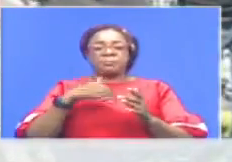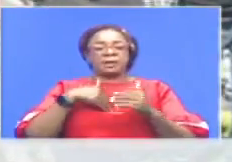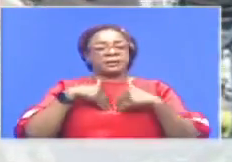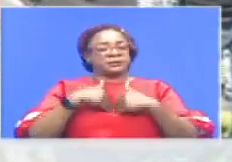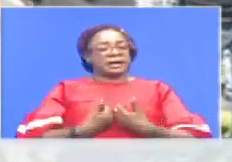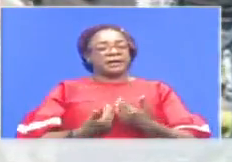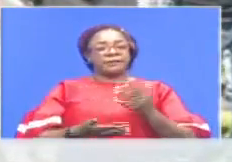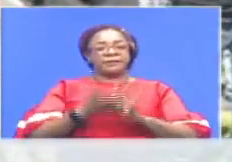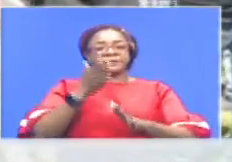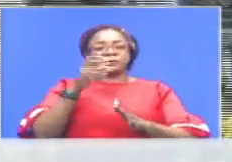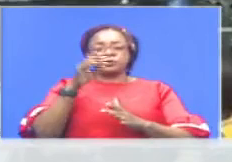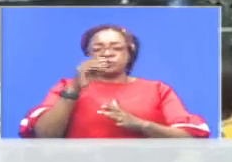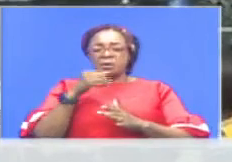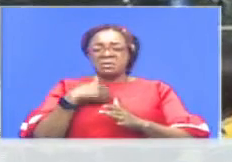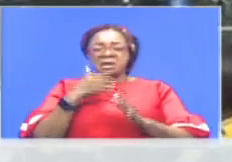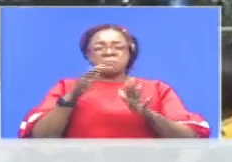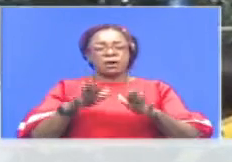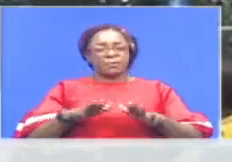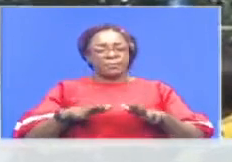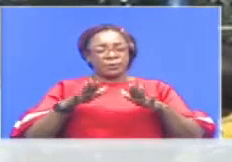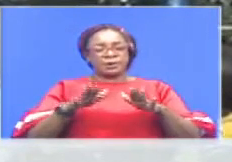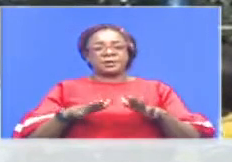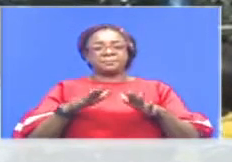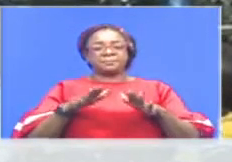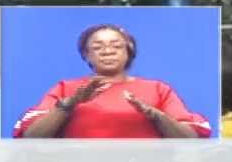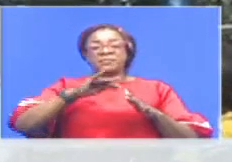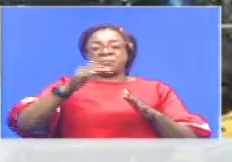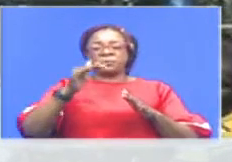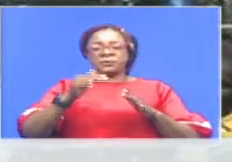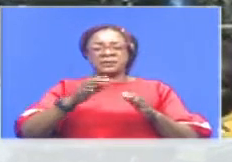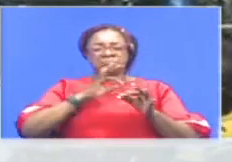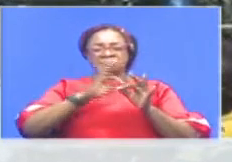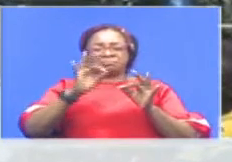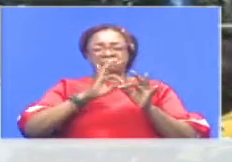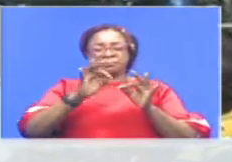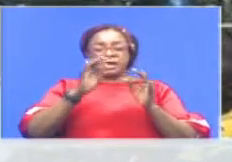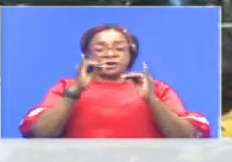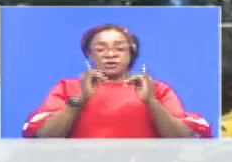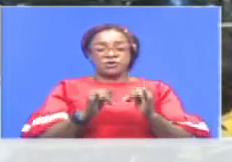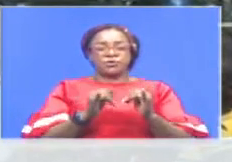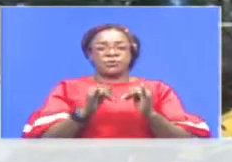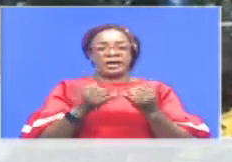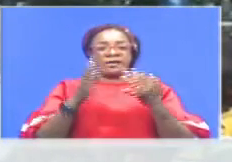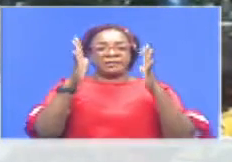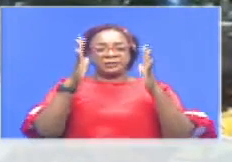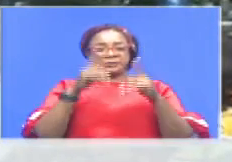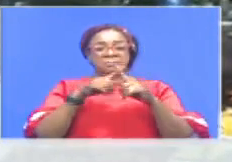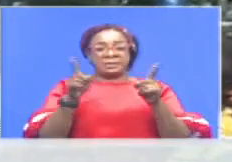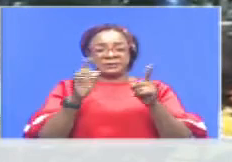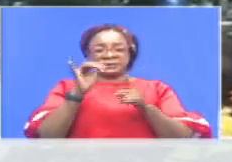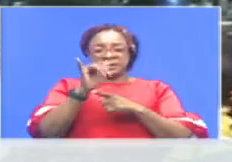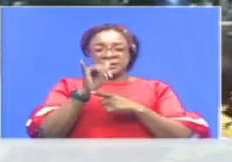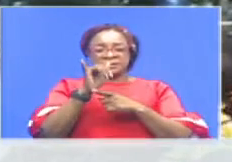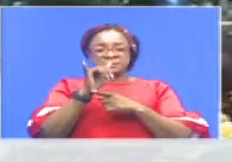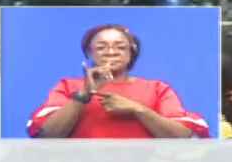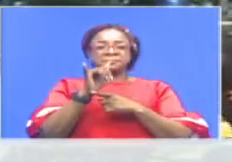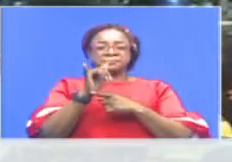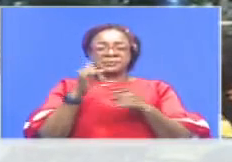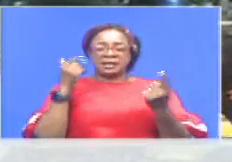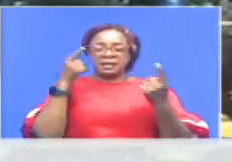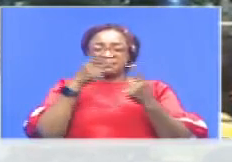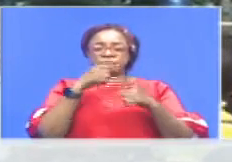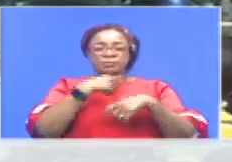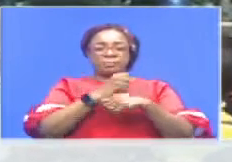nikipanda nikisoma wale watu wako mbele. Mountain running is a new event in Athletics Kenya calendar. However, the association now aims at making